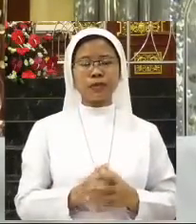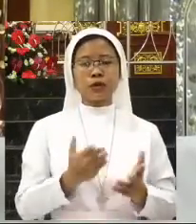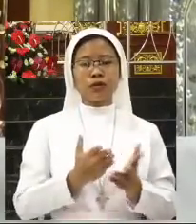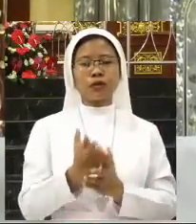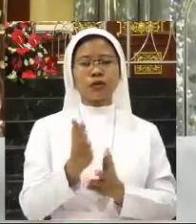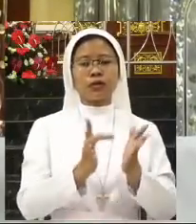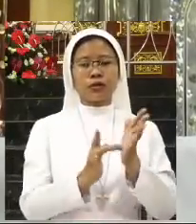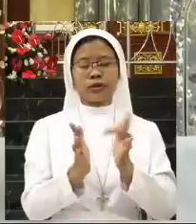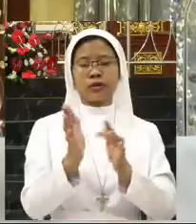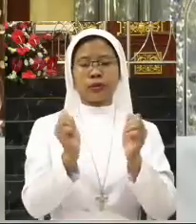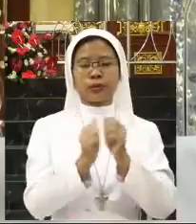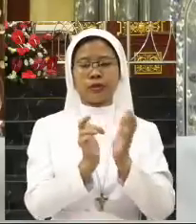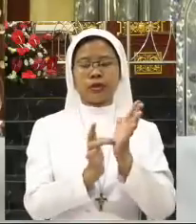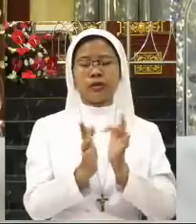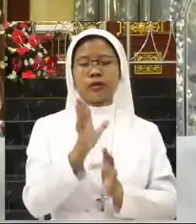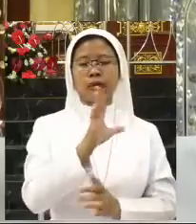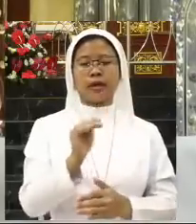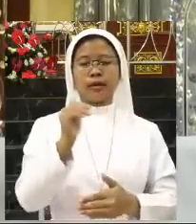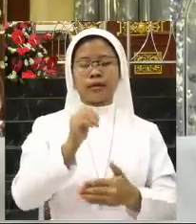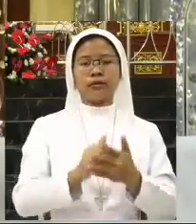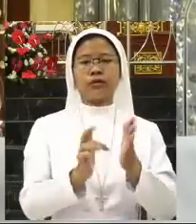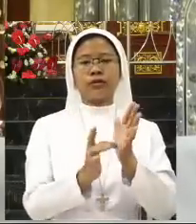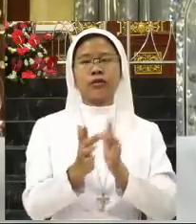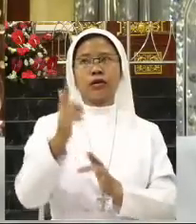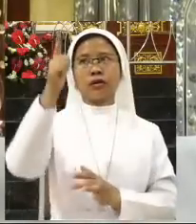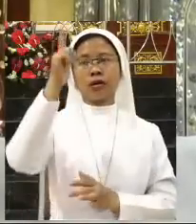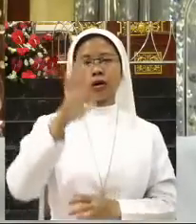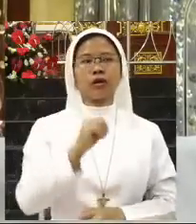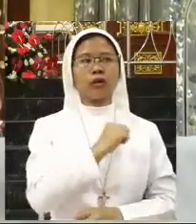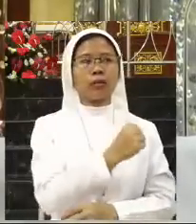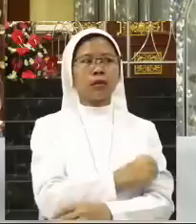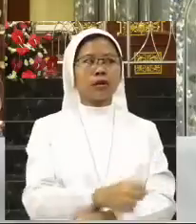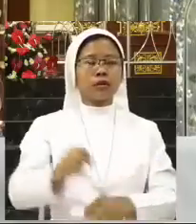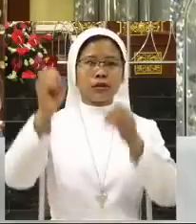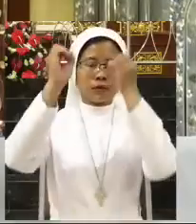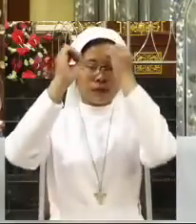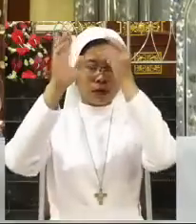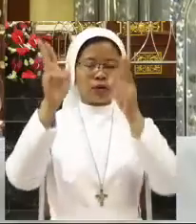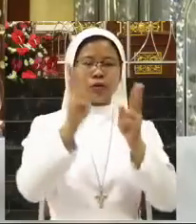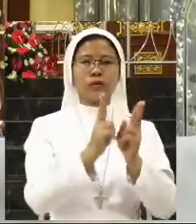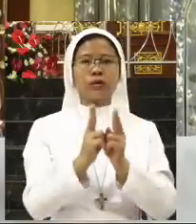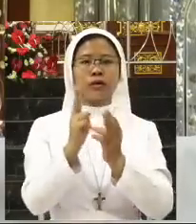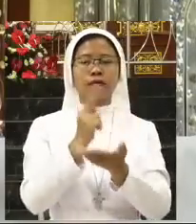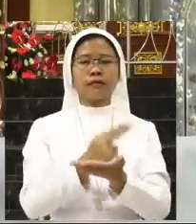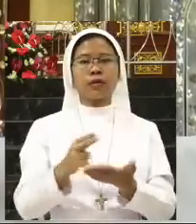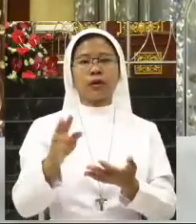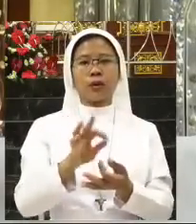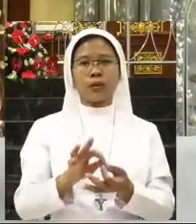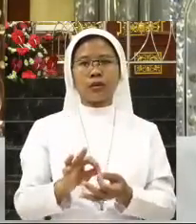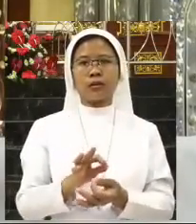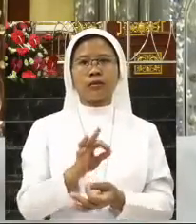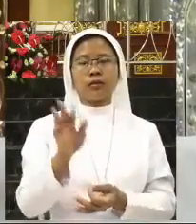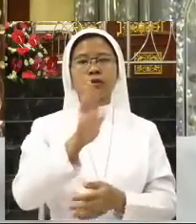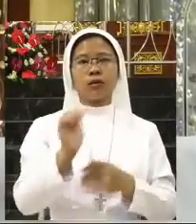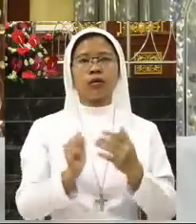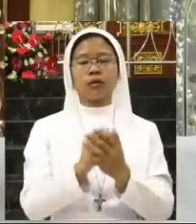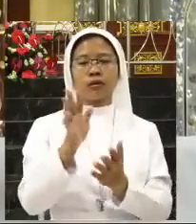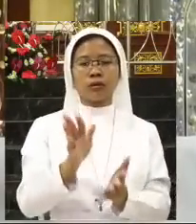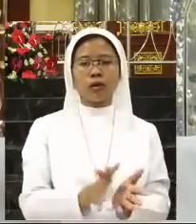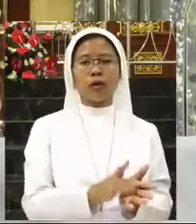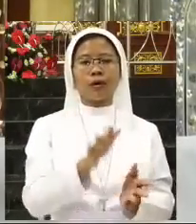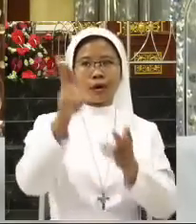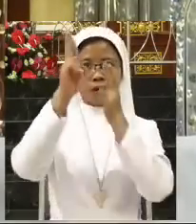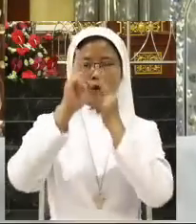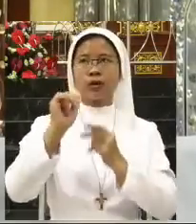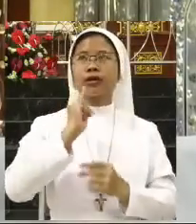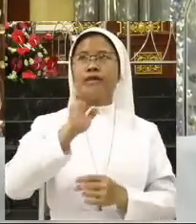Through him and with him and in him, O God, Almighty Father, in the unity of the Holy Spirit, all glory and honor